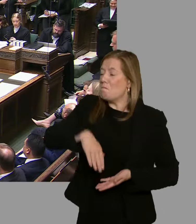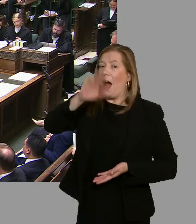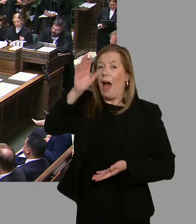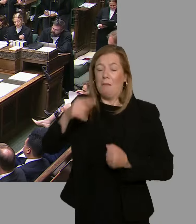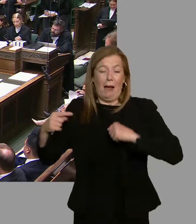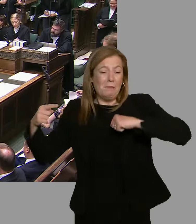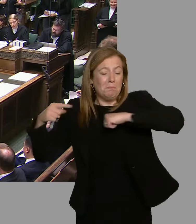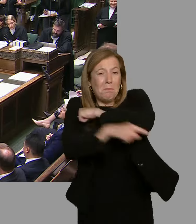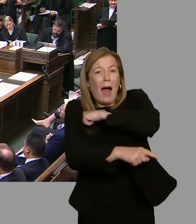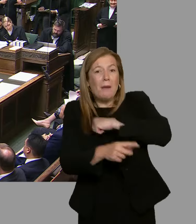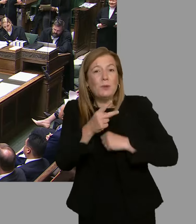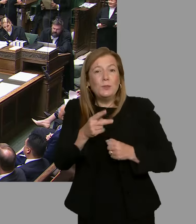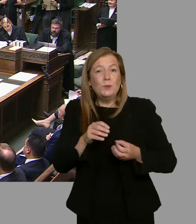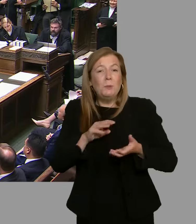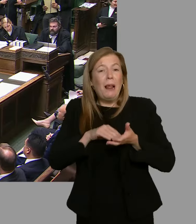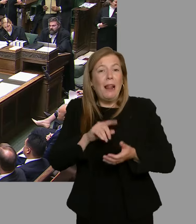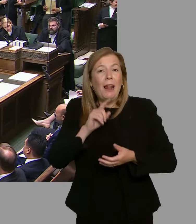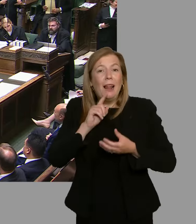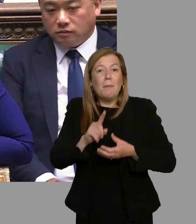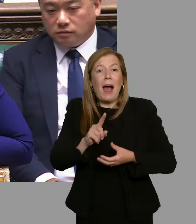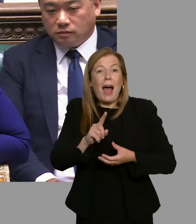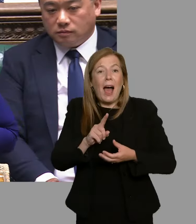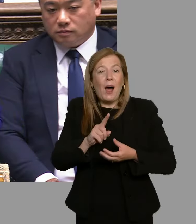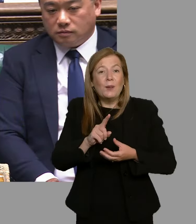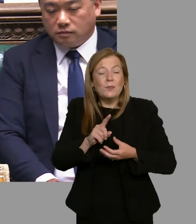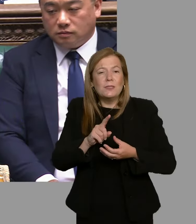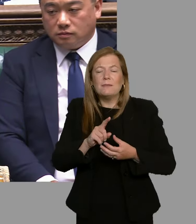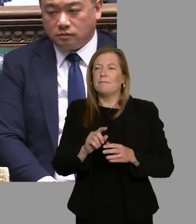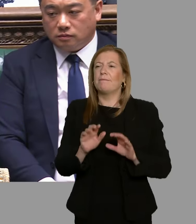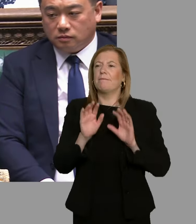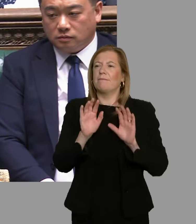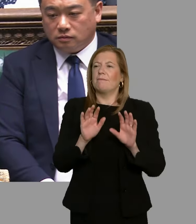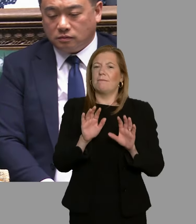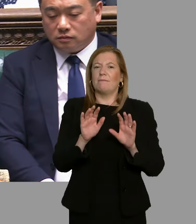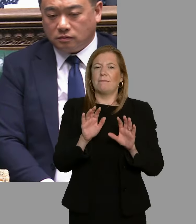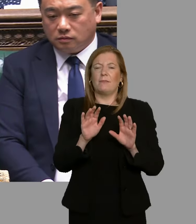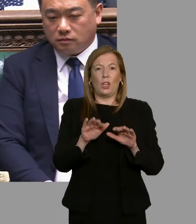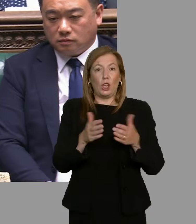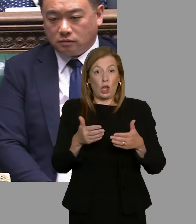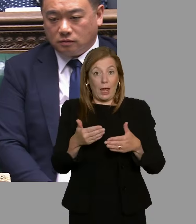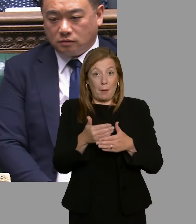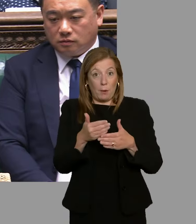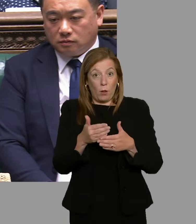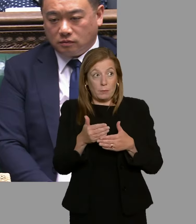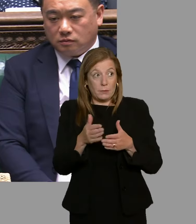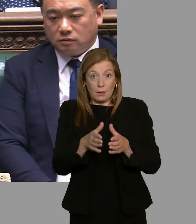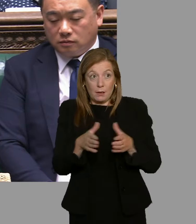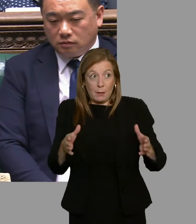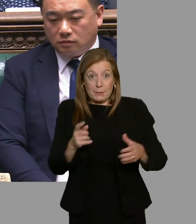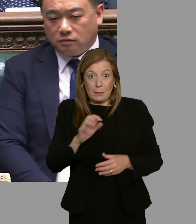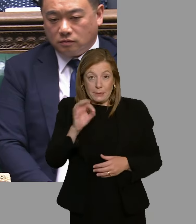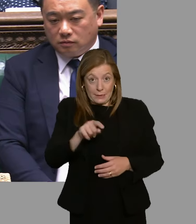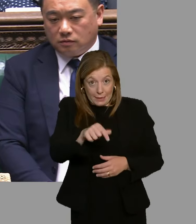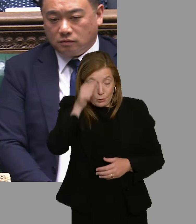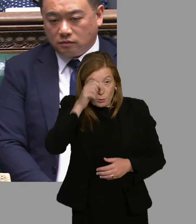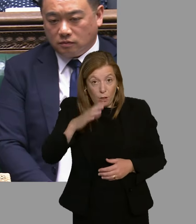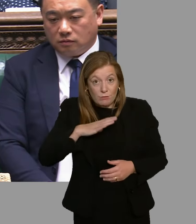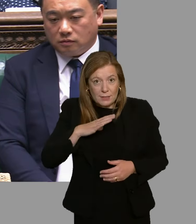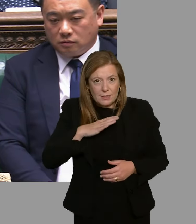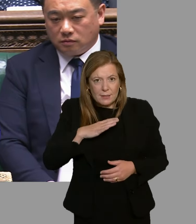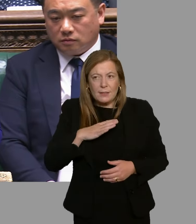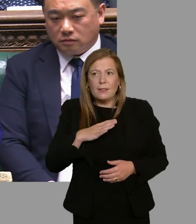I'm not sure the Prime Minister even knew that unemployment was up, but there's no point him blaming everyone else. The fact is,